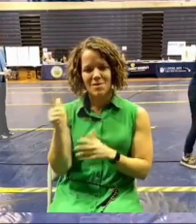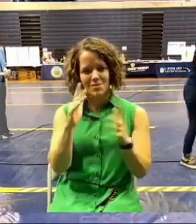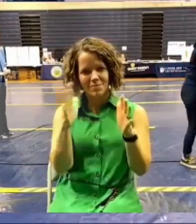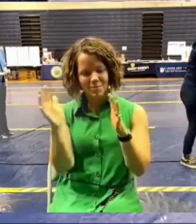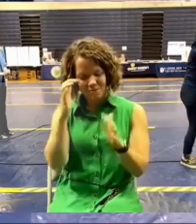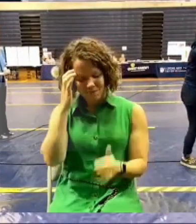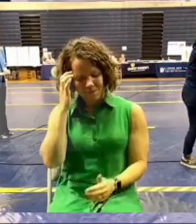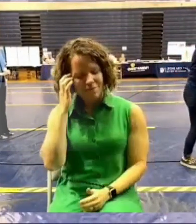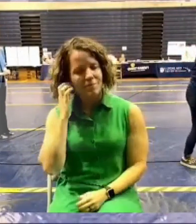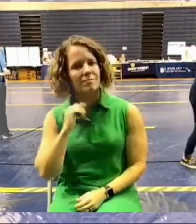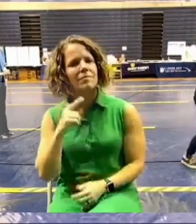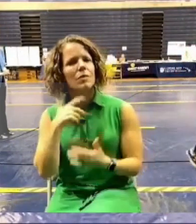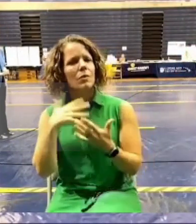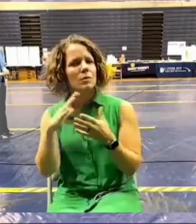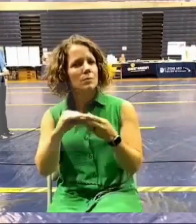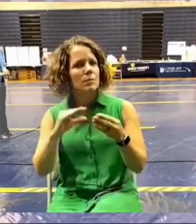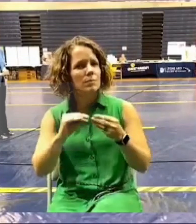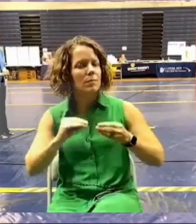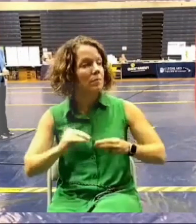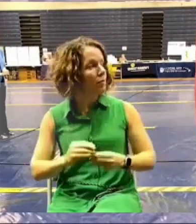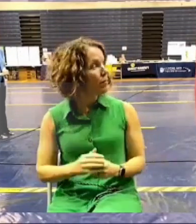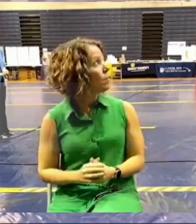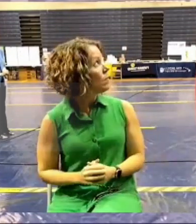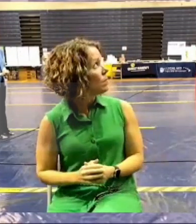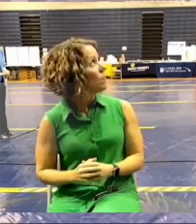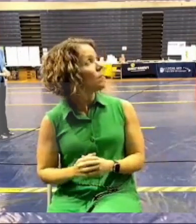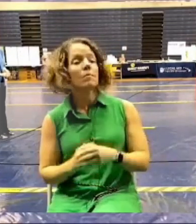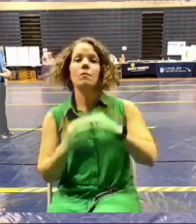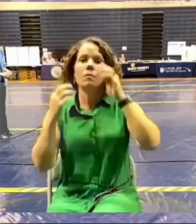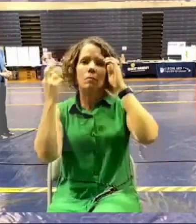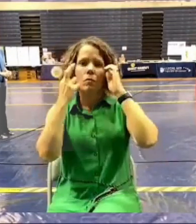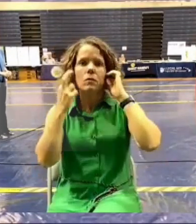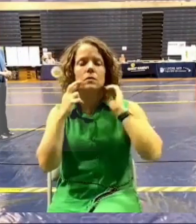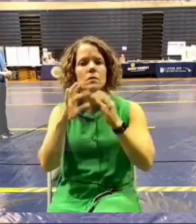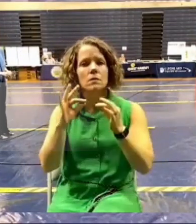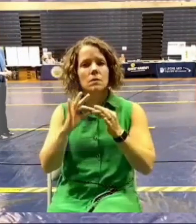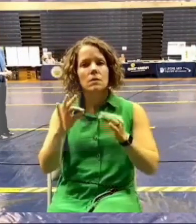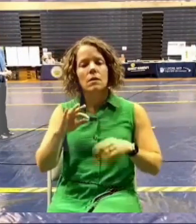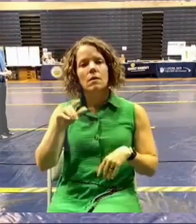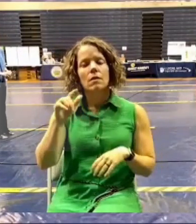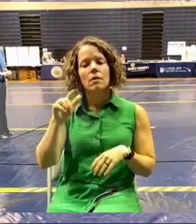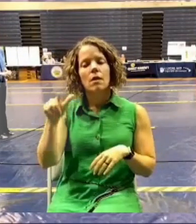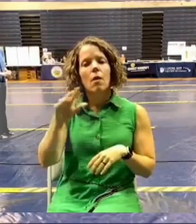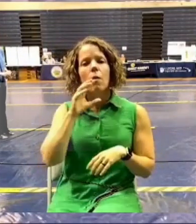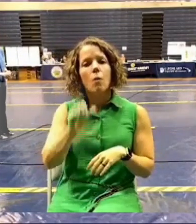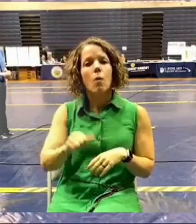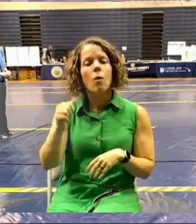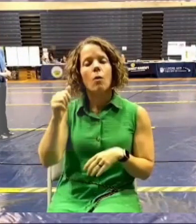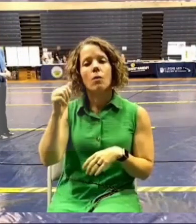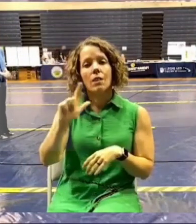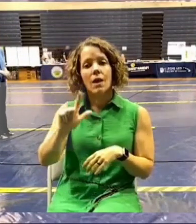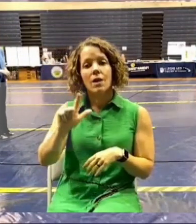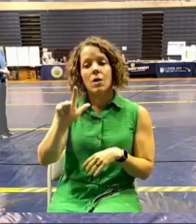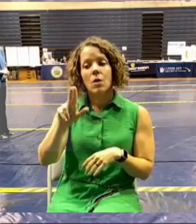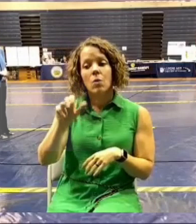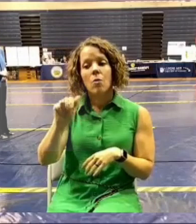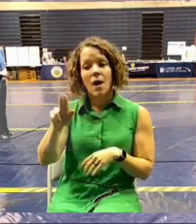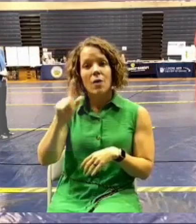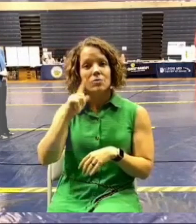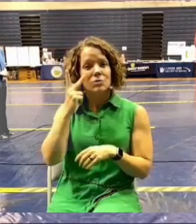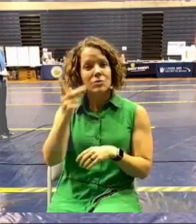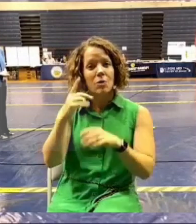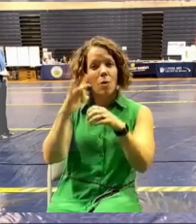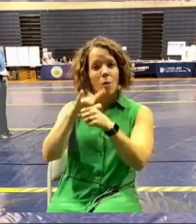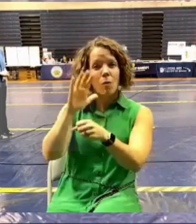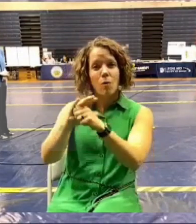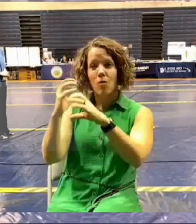I just wanted to share really quickly, the reason why you see activity next to Old Lahaina Luau is because they're looking to reopen Aloha Mix Plate in the